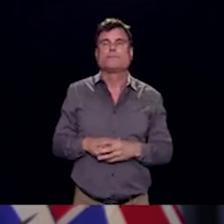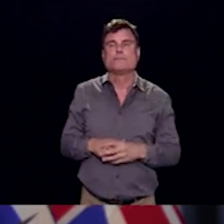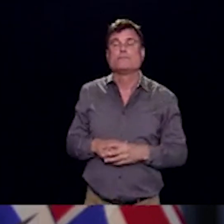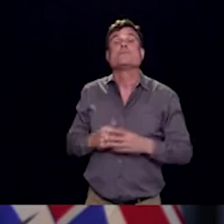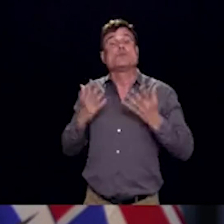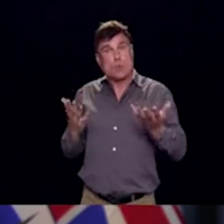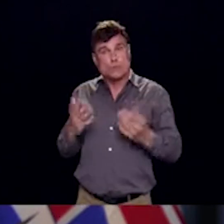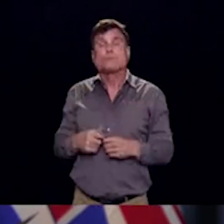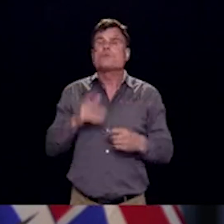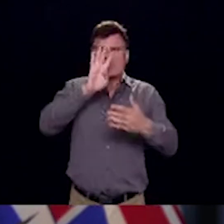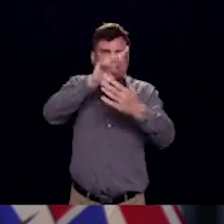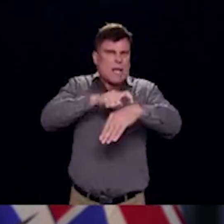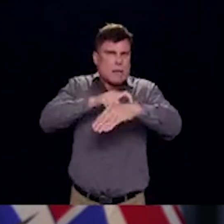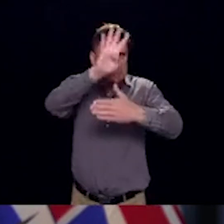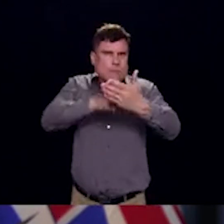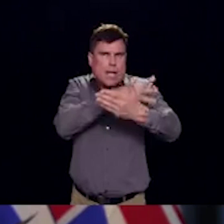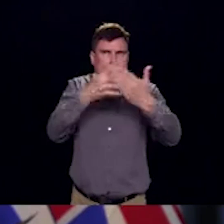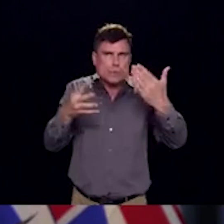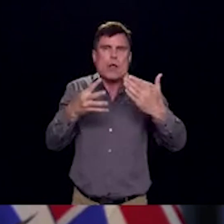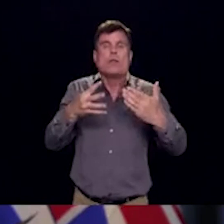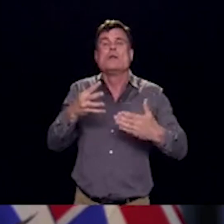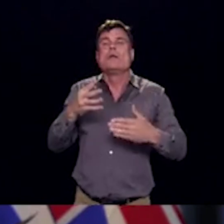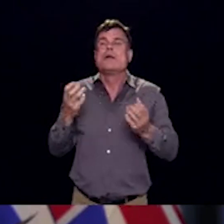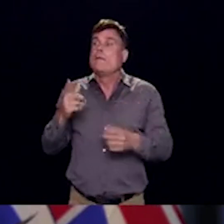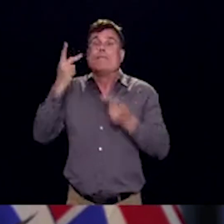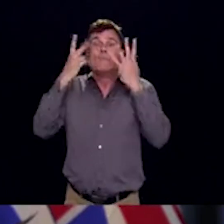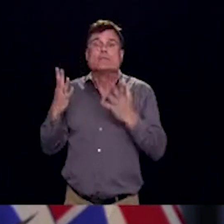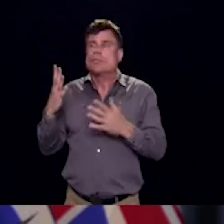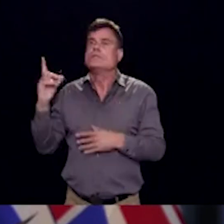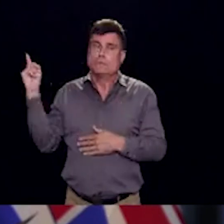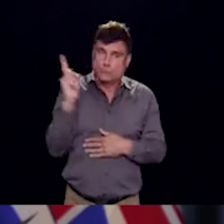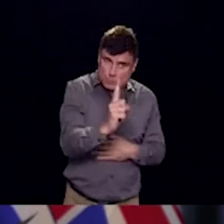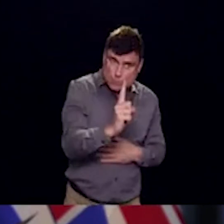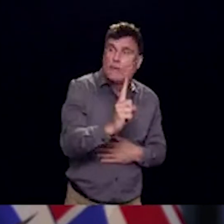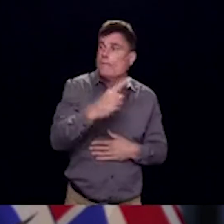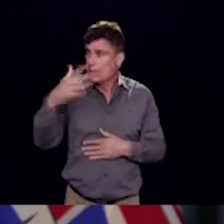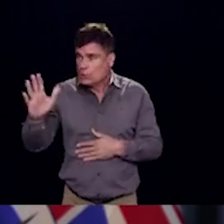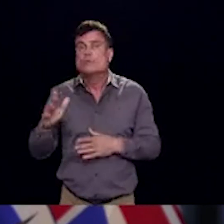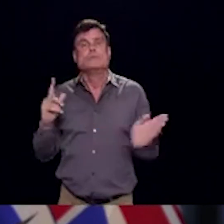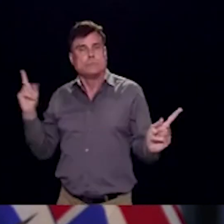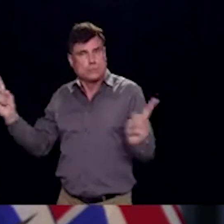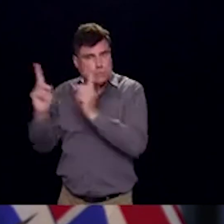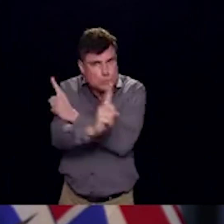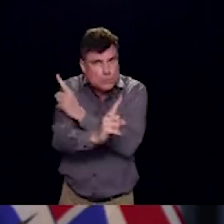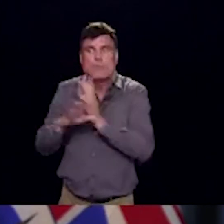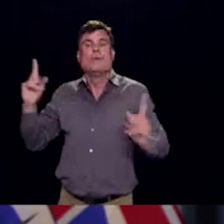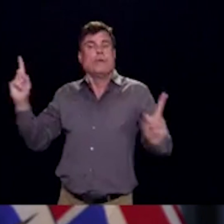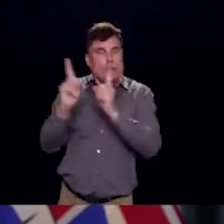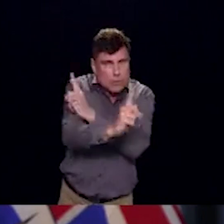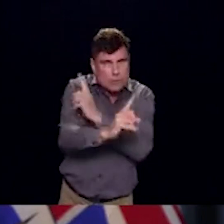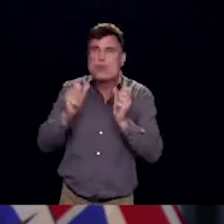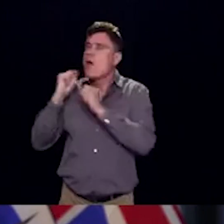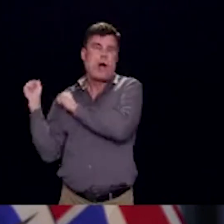out through the day so that staff are able to manage as well. In addition, we are also looking at recognizing that people